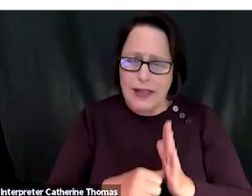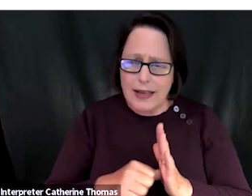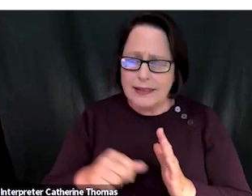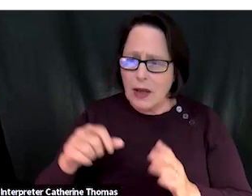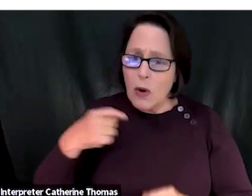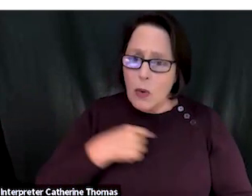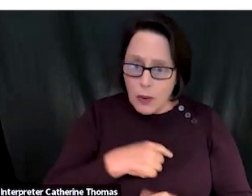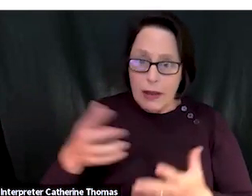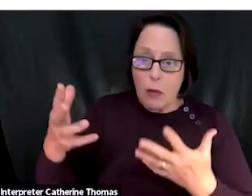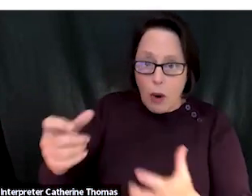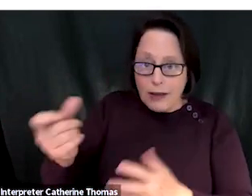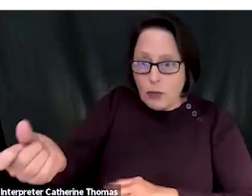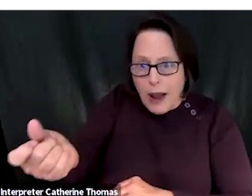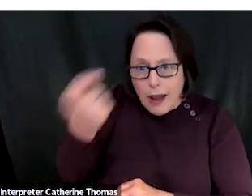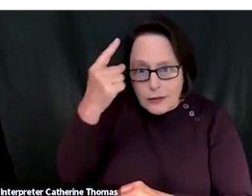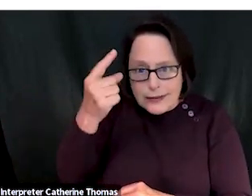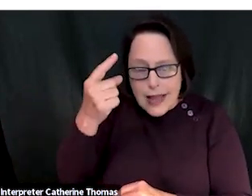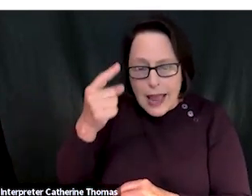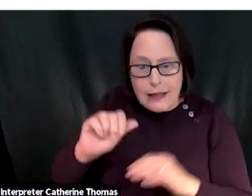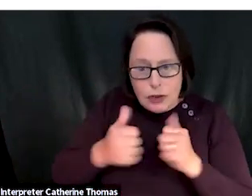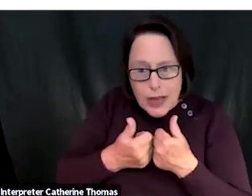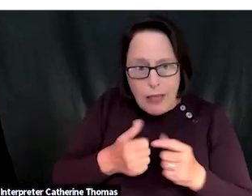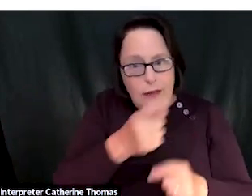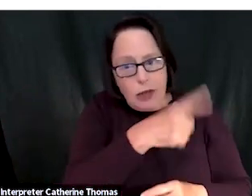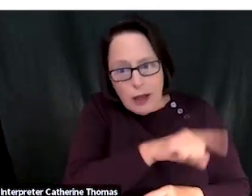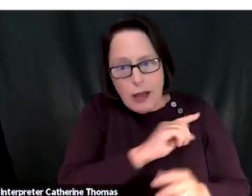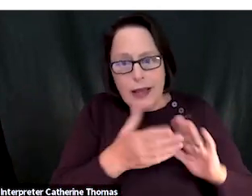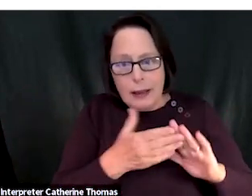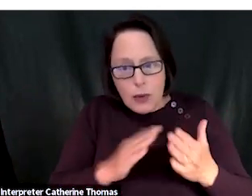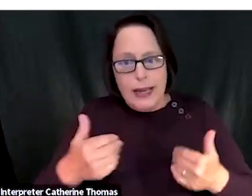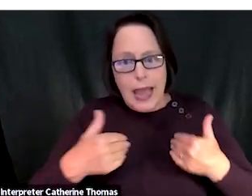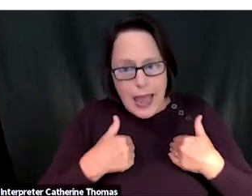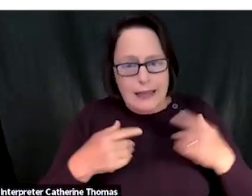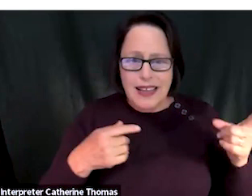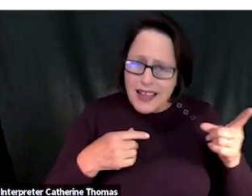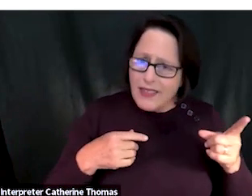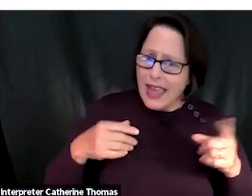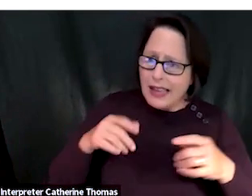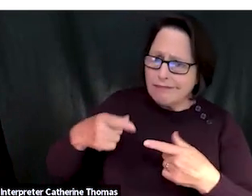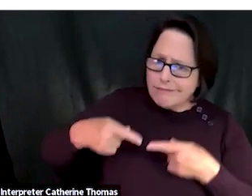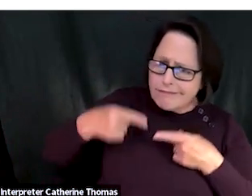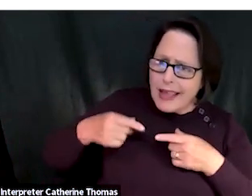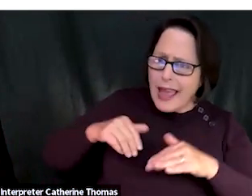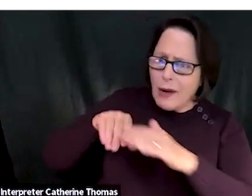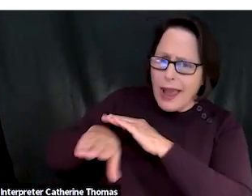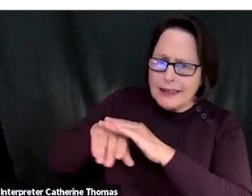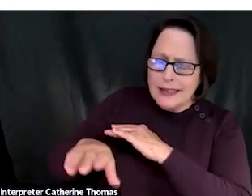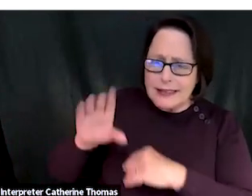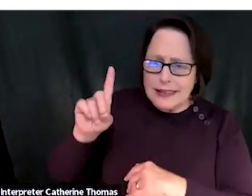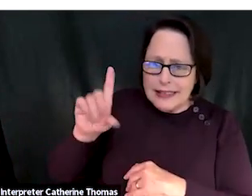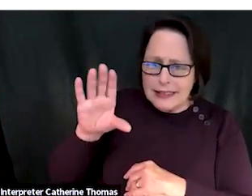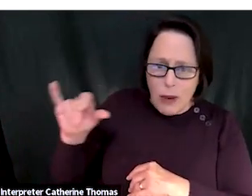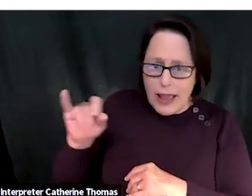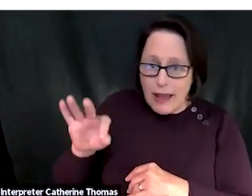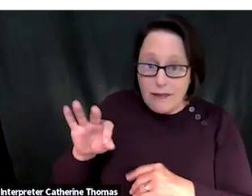challenges our communities have with interacting and accessing DCYF if they don't